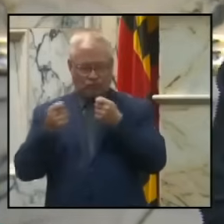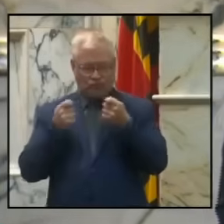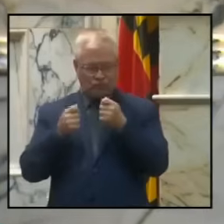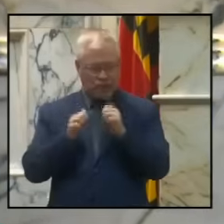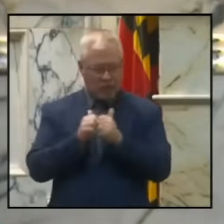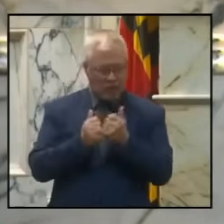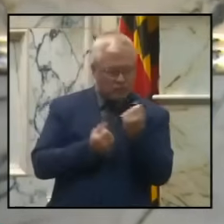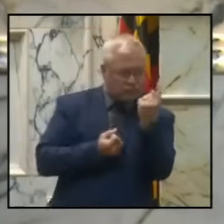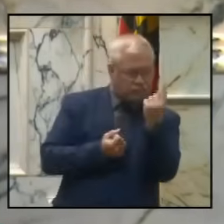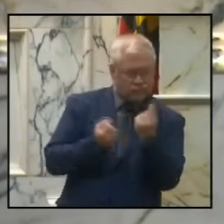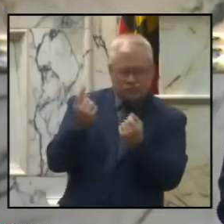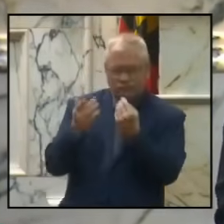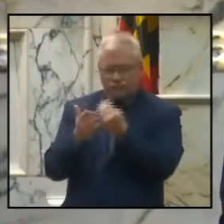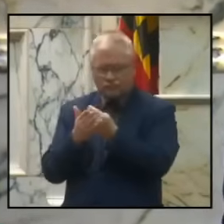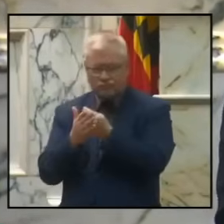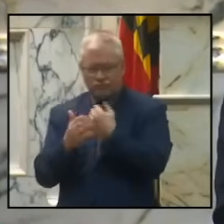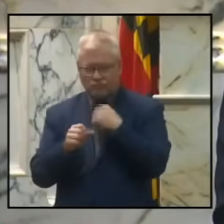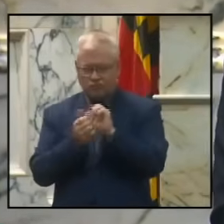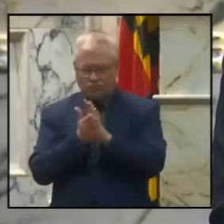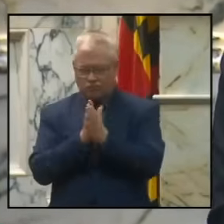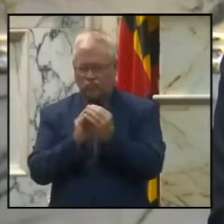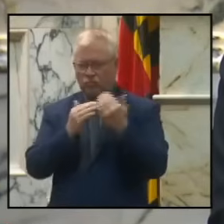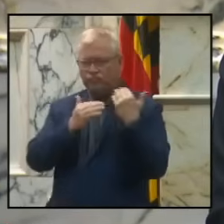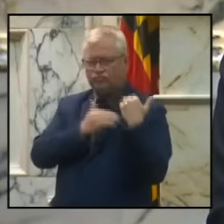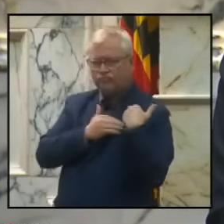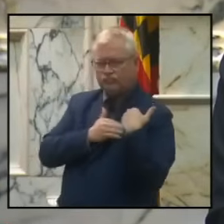how we invest taxpayer dollars.